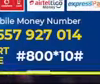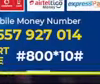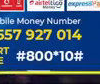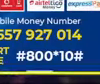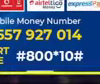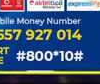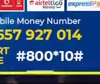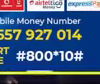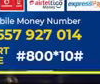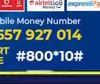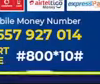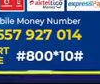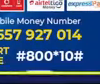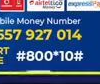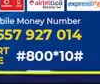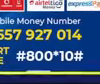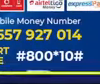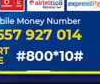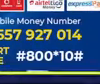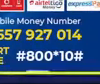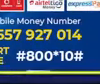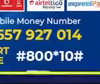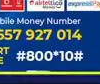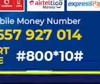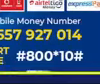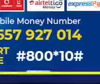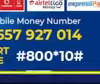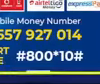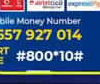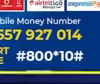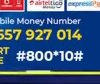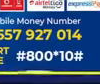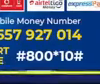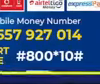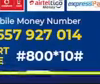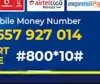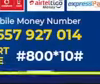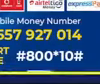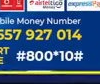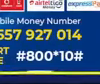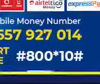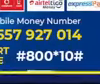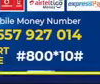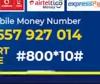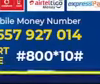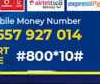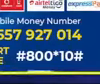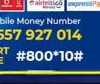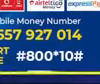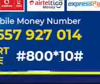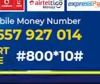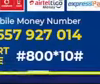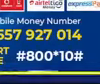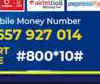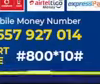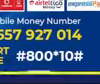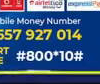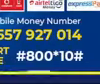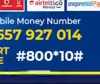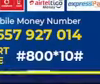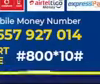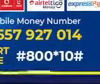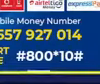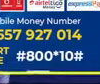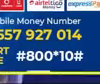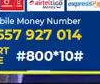deliverances. Thank you for speaking to our concerns. Thank you for helping us understand the mystery